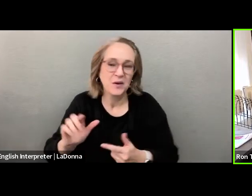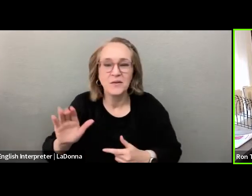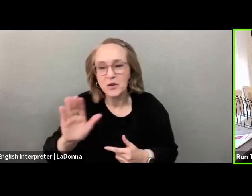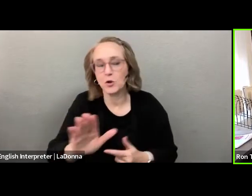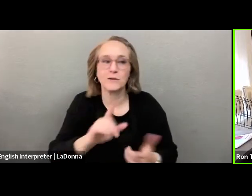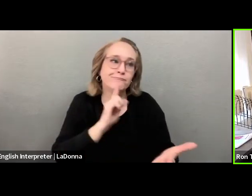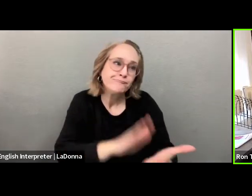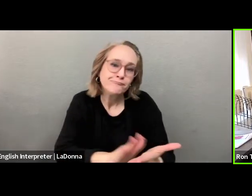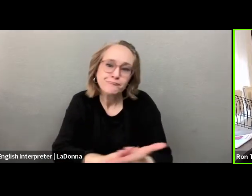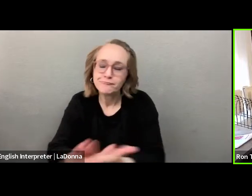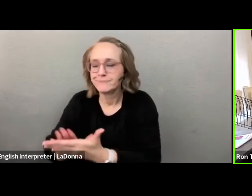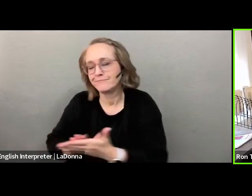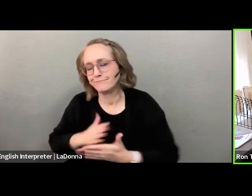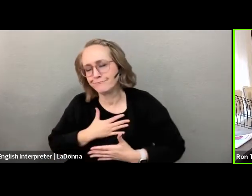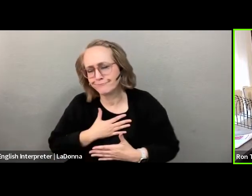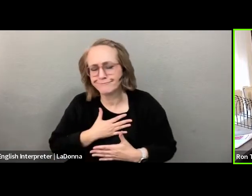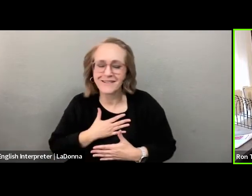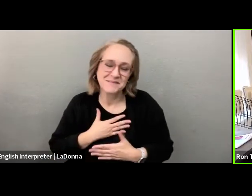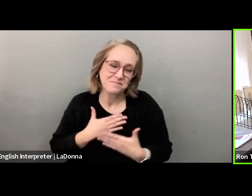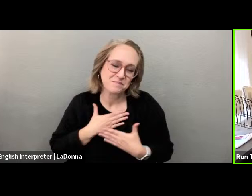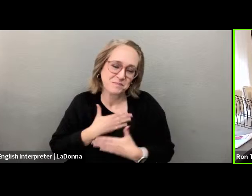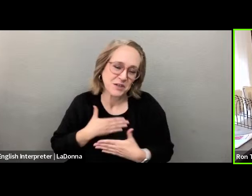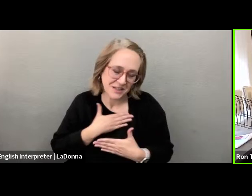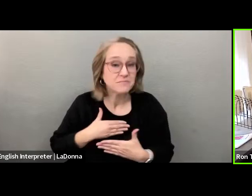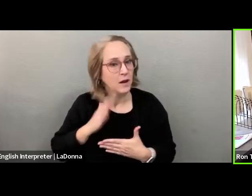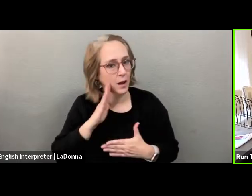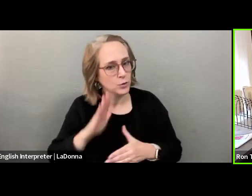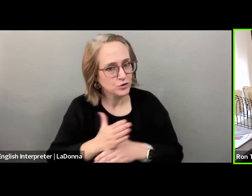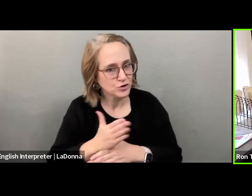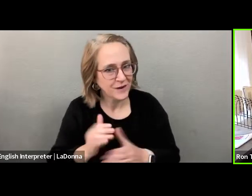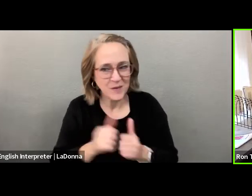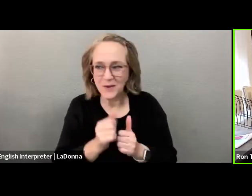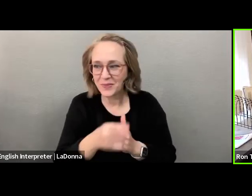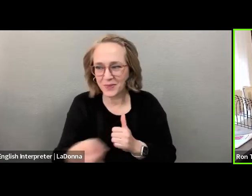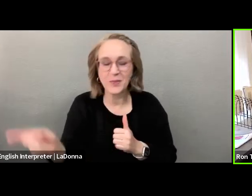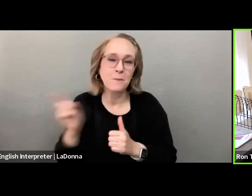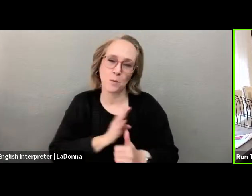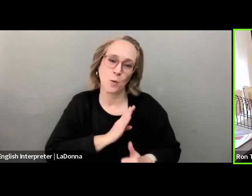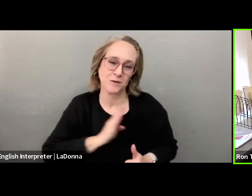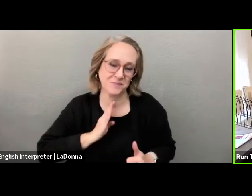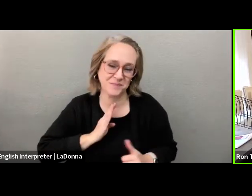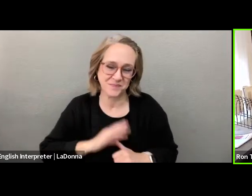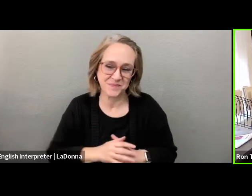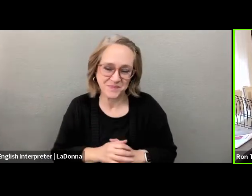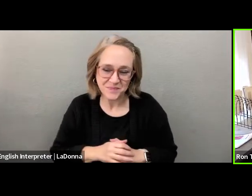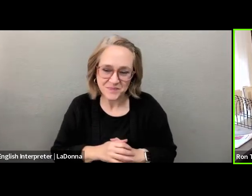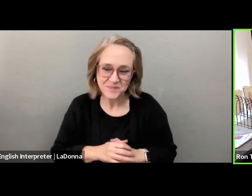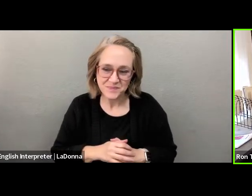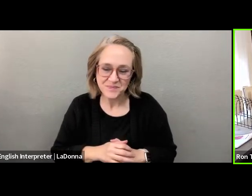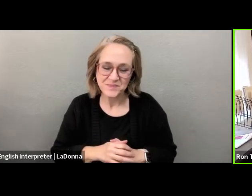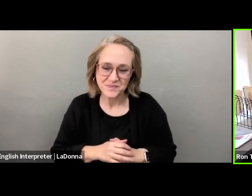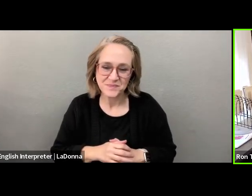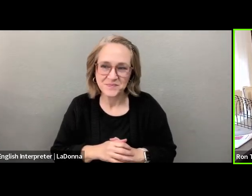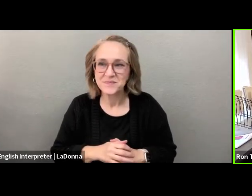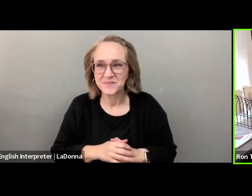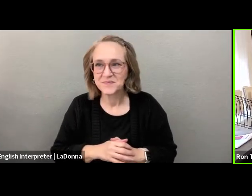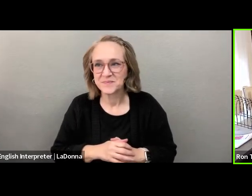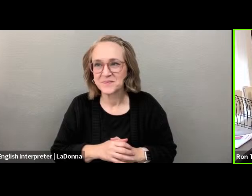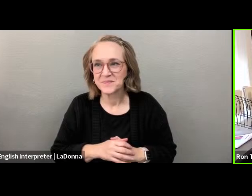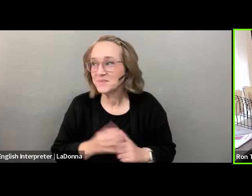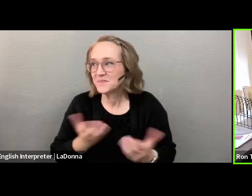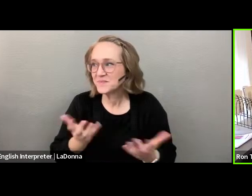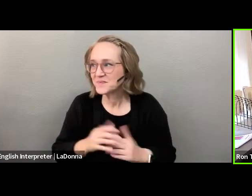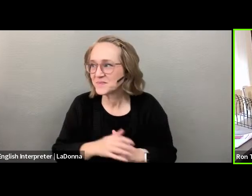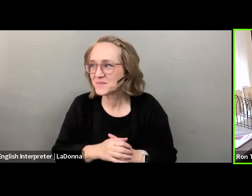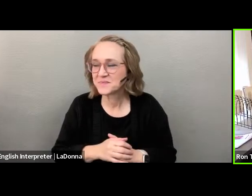accolades. I deeply appreciate it. Now, I will pass it on to the Walk for Hearing board. And I just can't